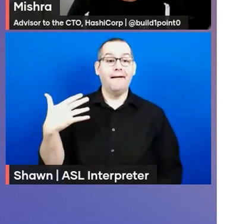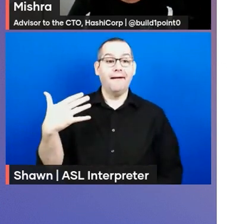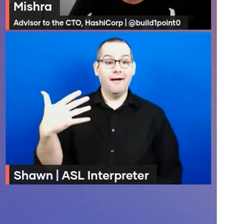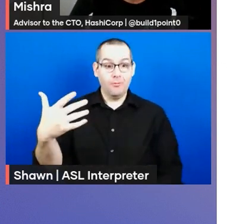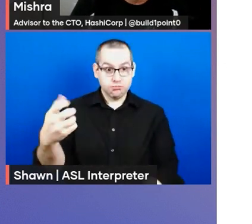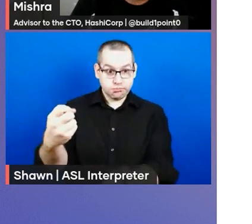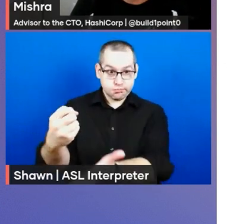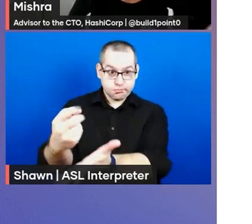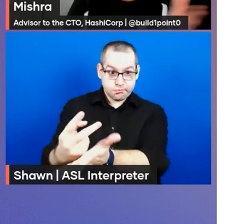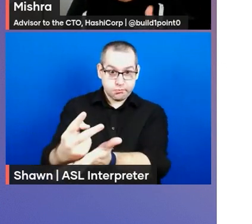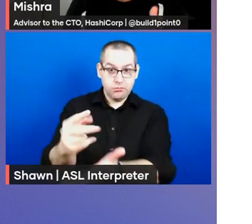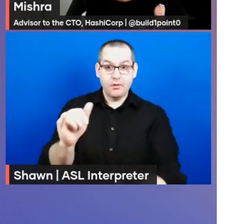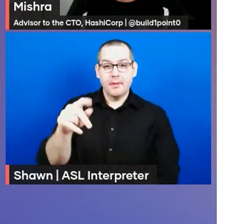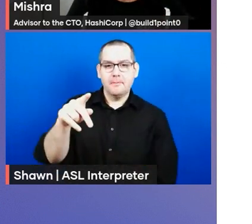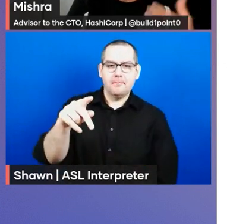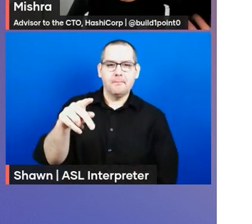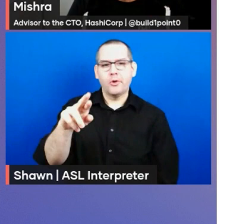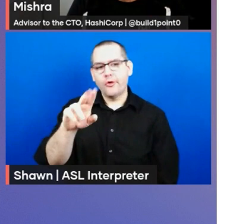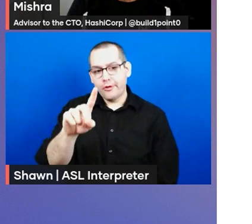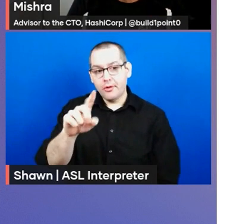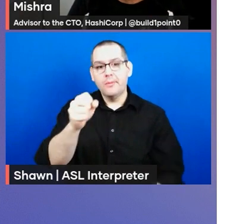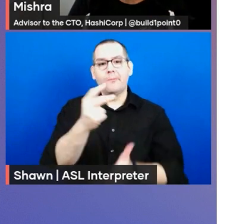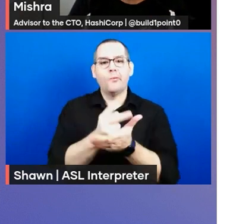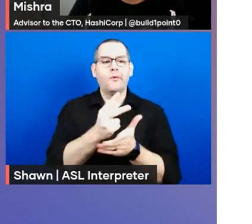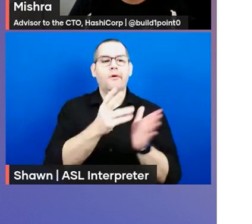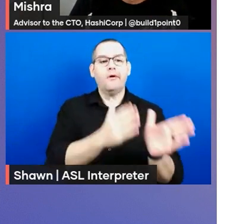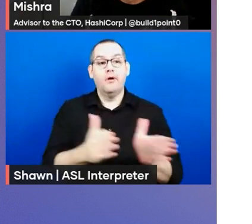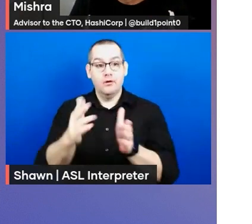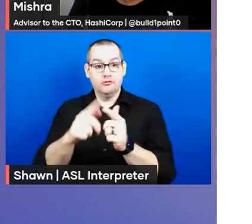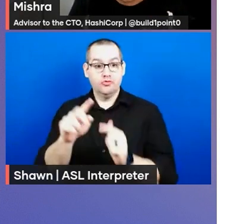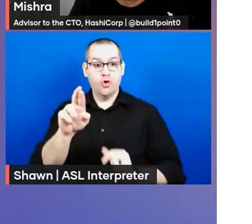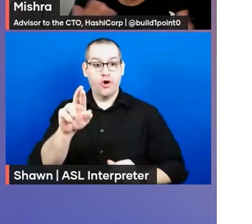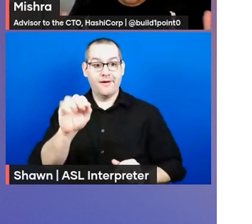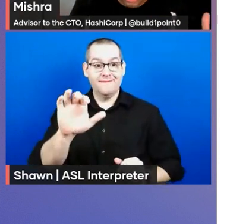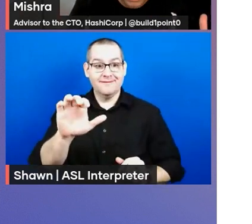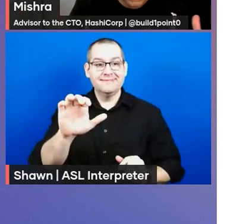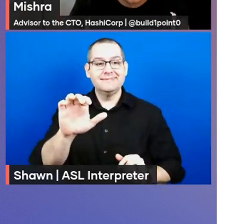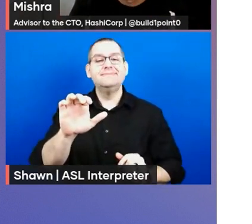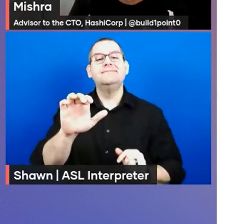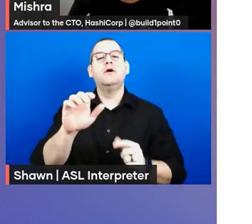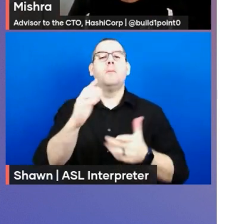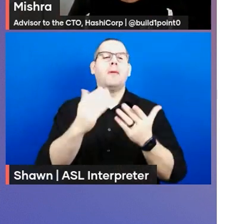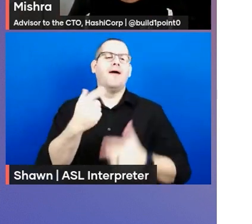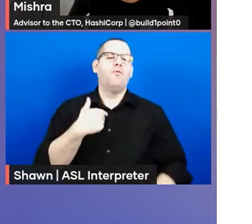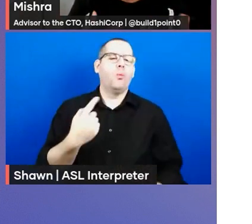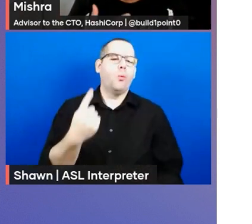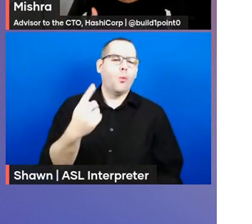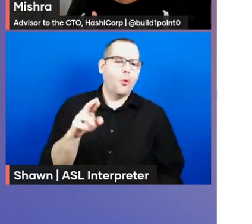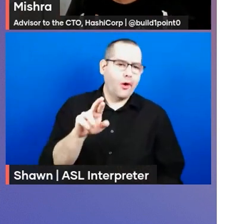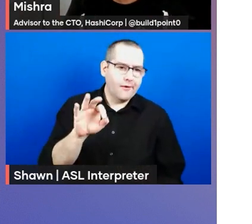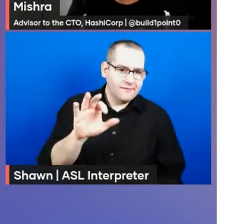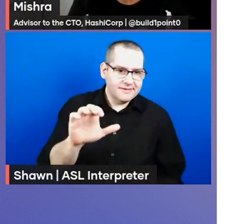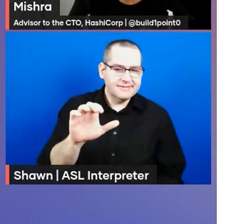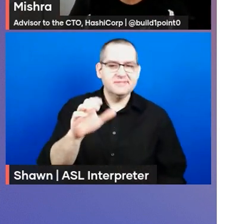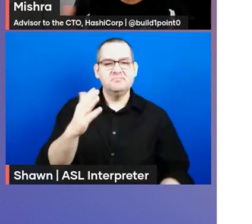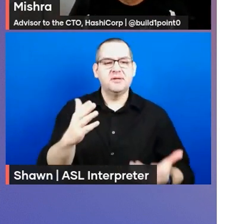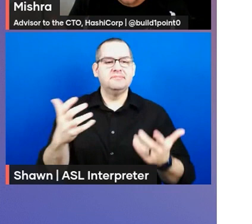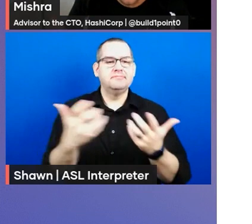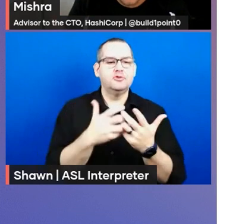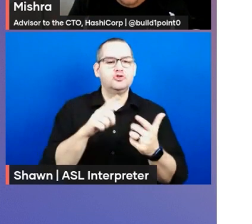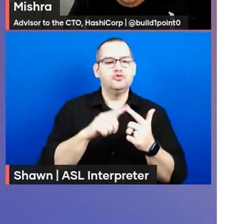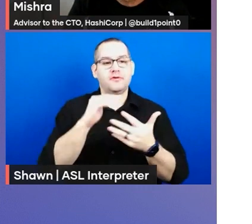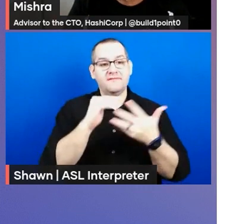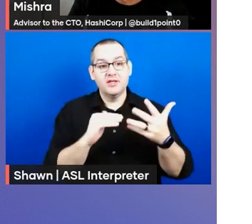like let's say a PRD gets approved, you push to kind of a RFC phase. You might have one RFC that pertains to a feature. You might have